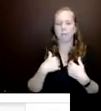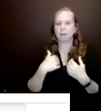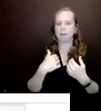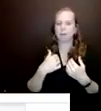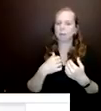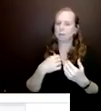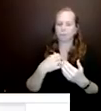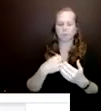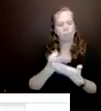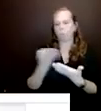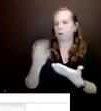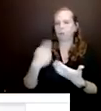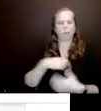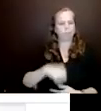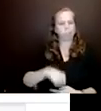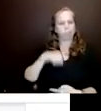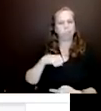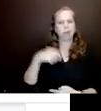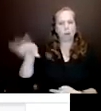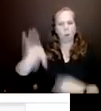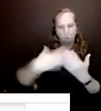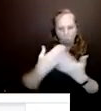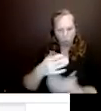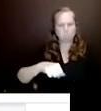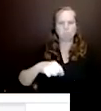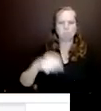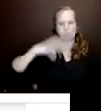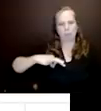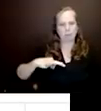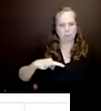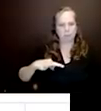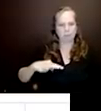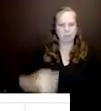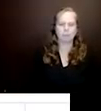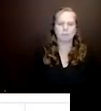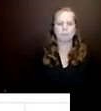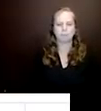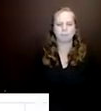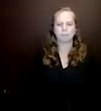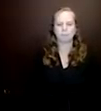of and that your kids are going to benefit from.